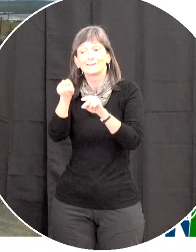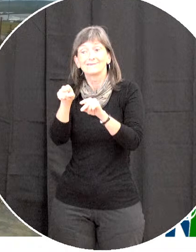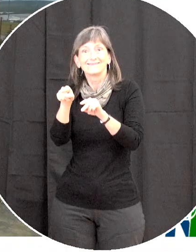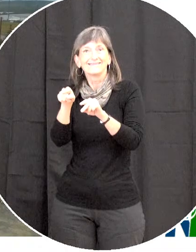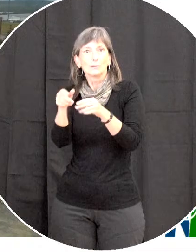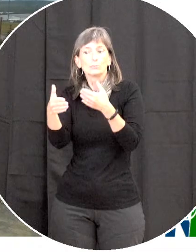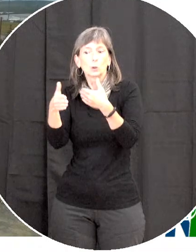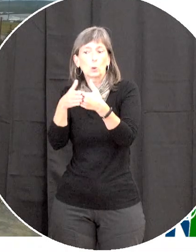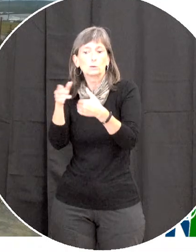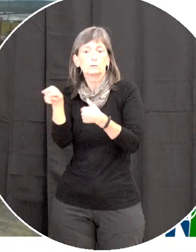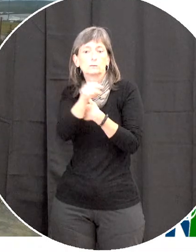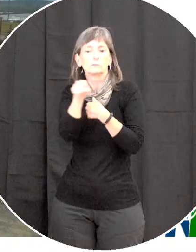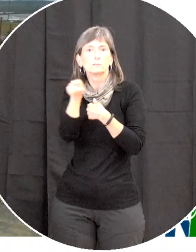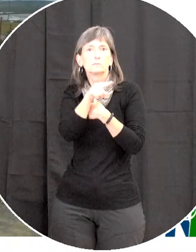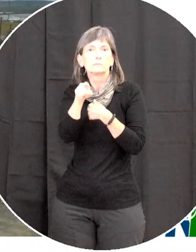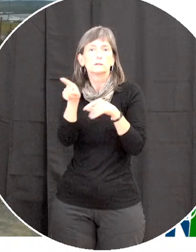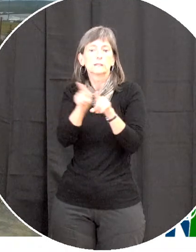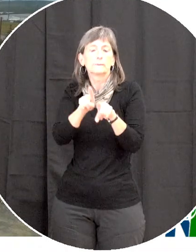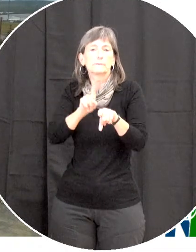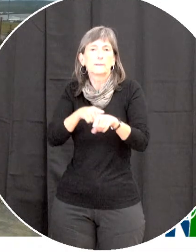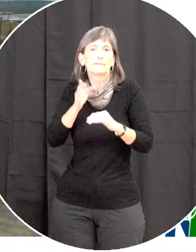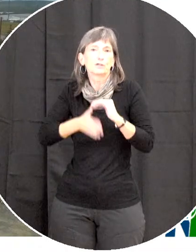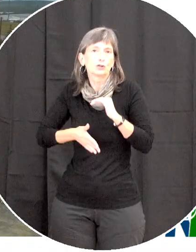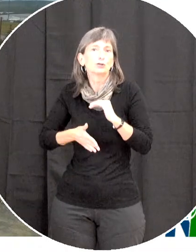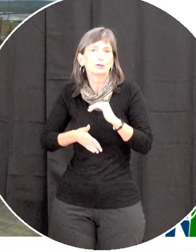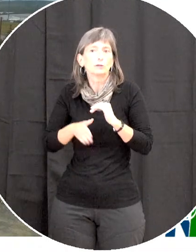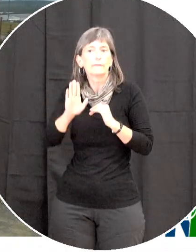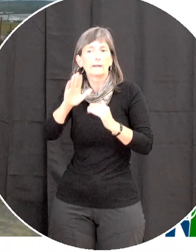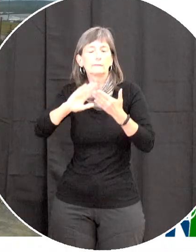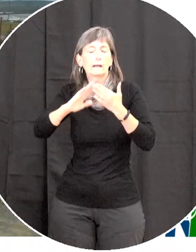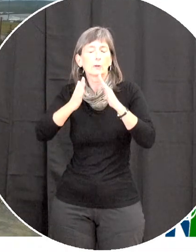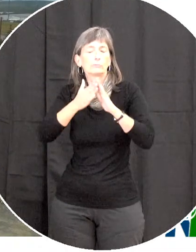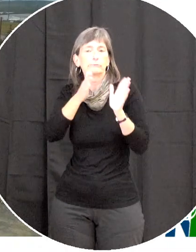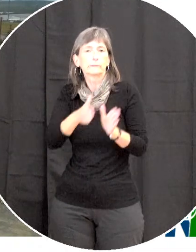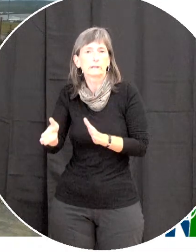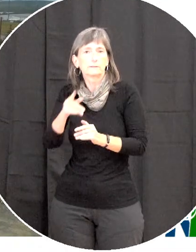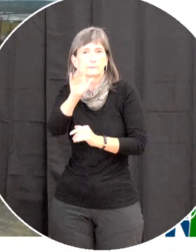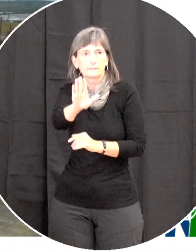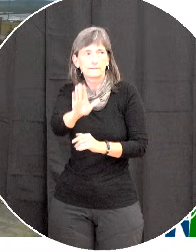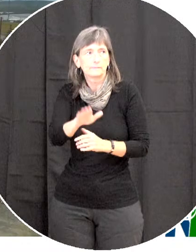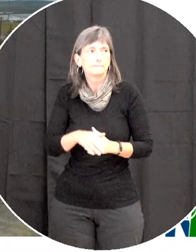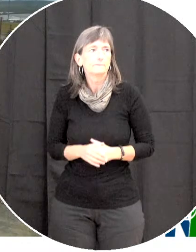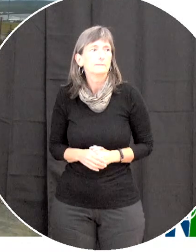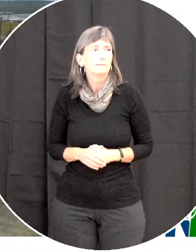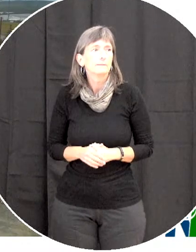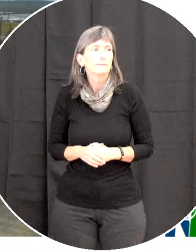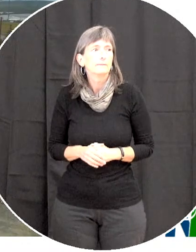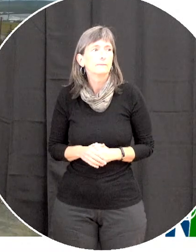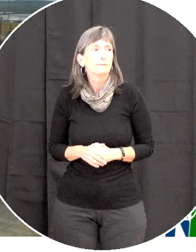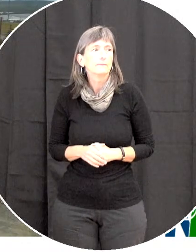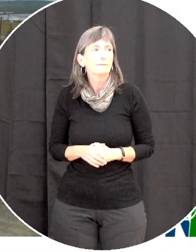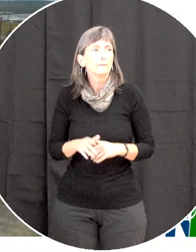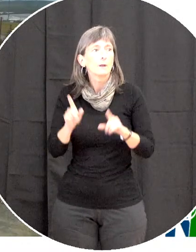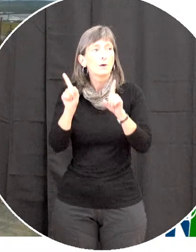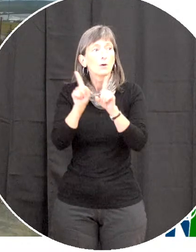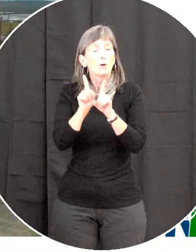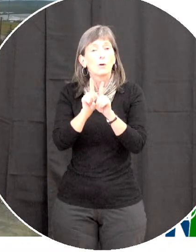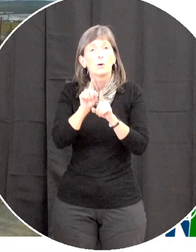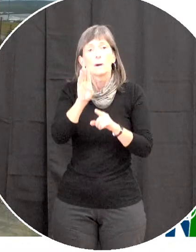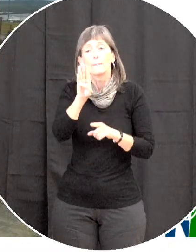school location and the municipal plan. So that's part of the project as well. And of course we have Beta Spare